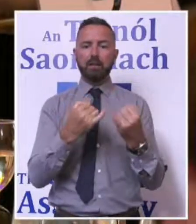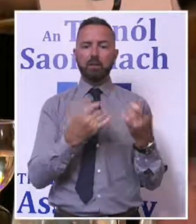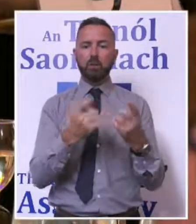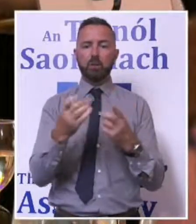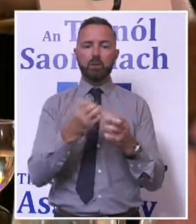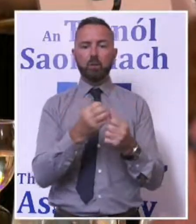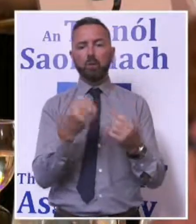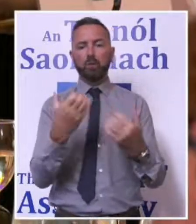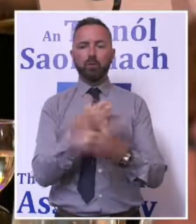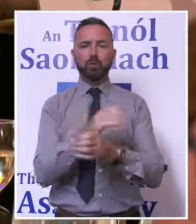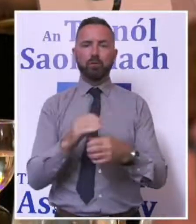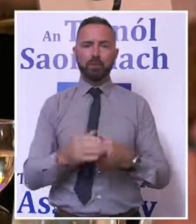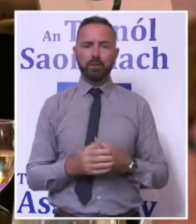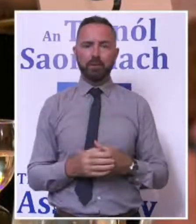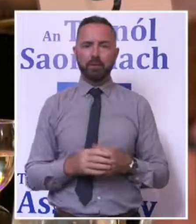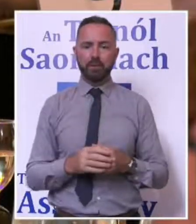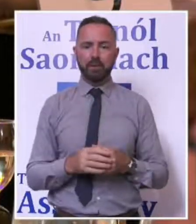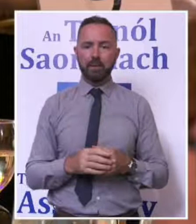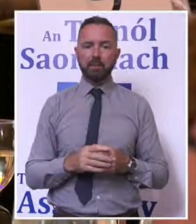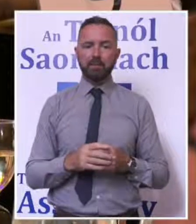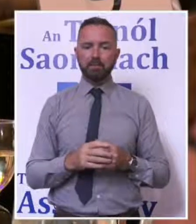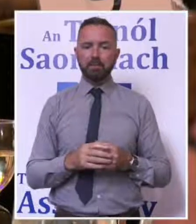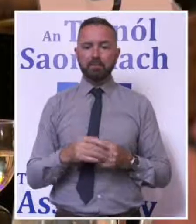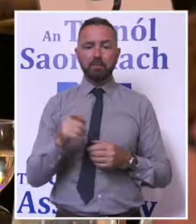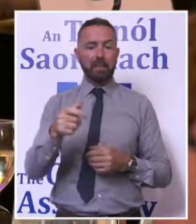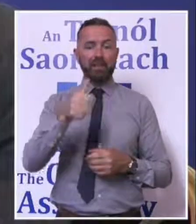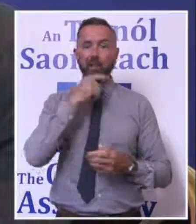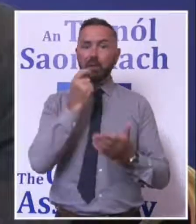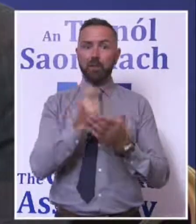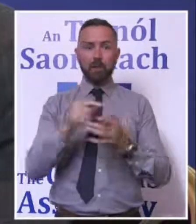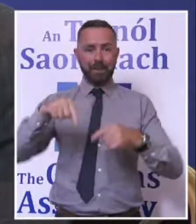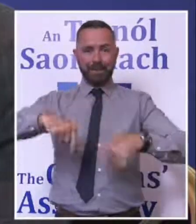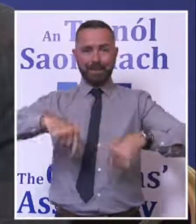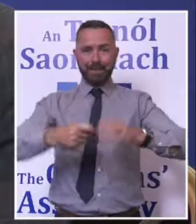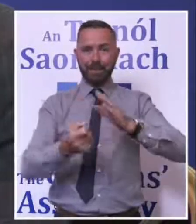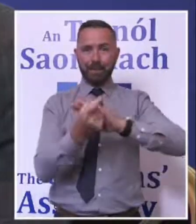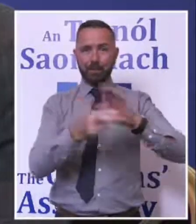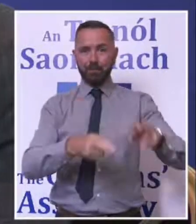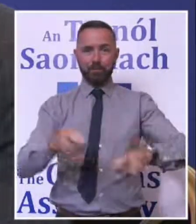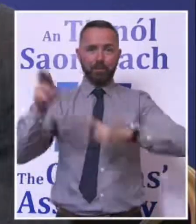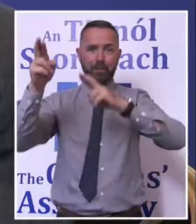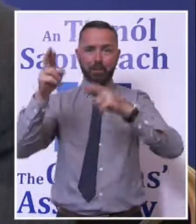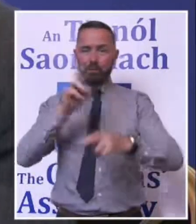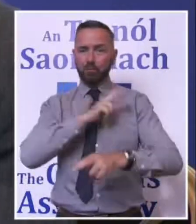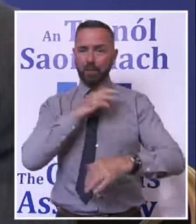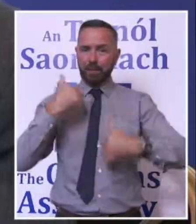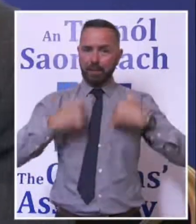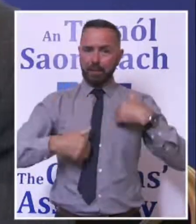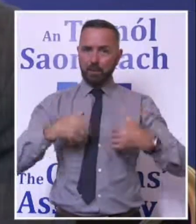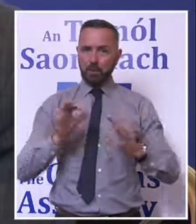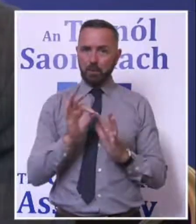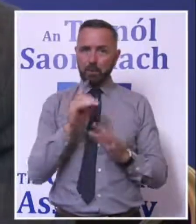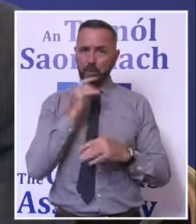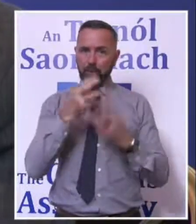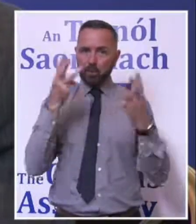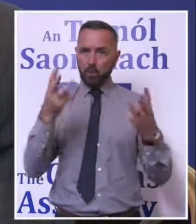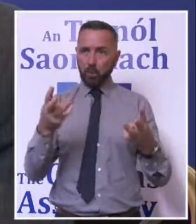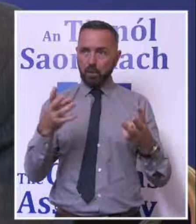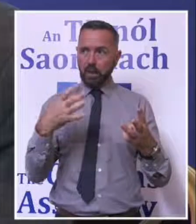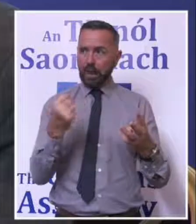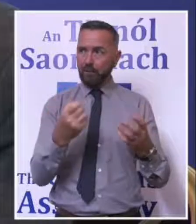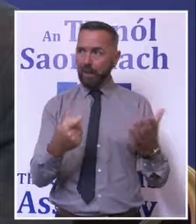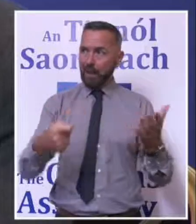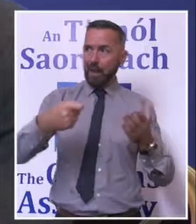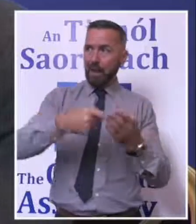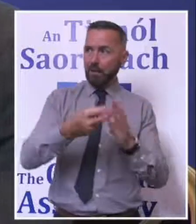So this is the first time this has arisen, and it's a really interesting point. But if it's a thing that somebody wants to do a session on different